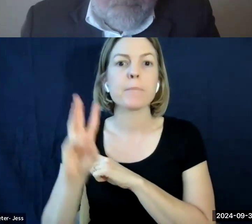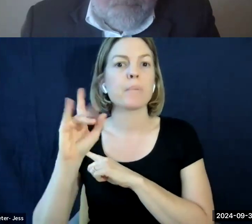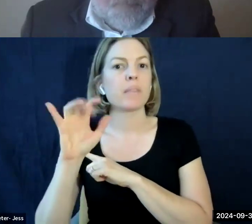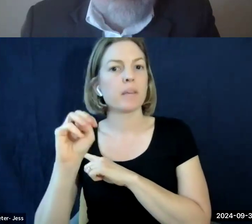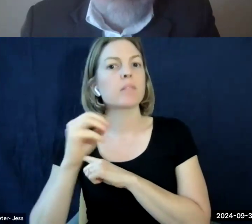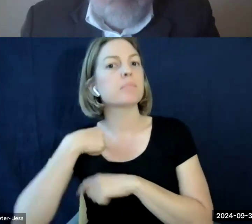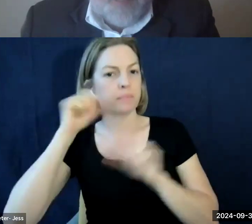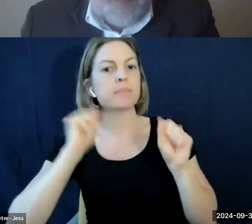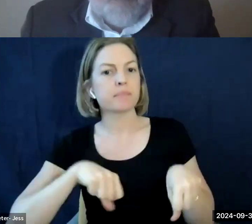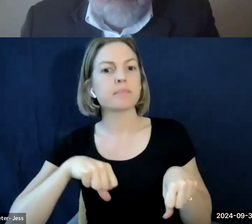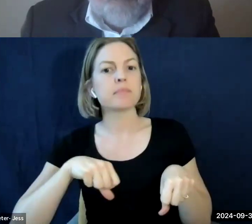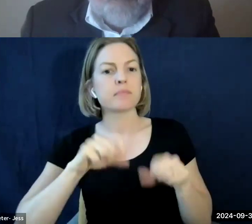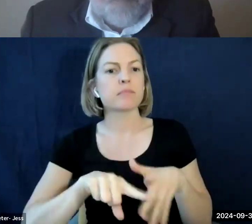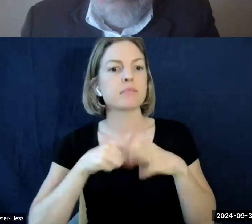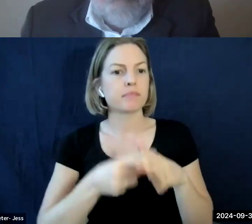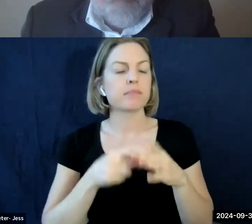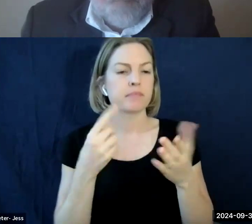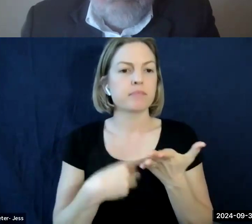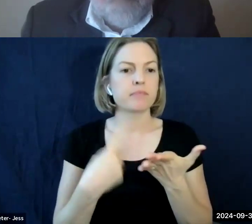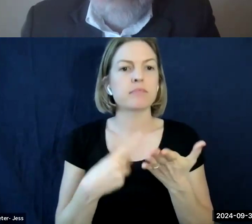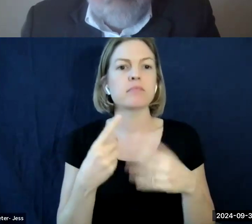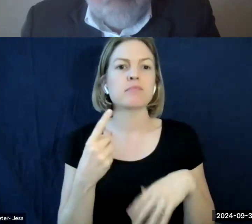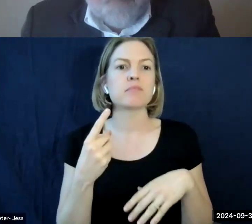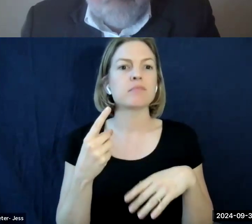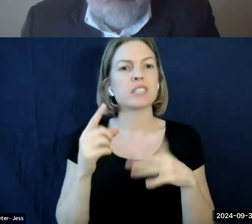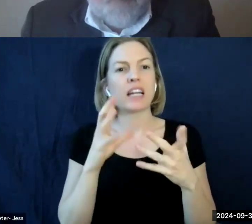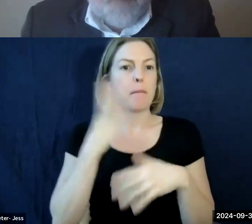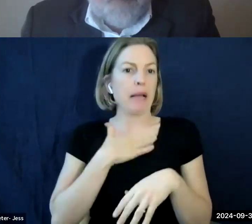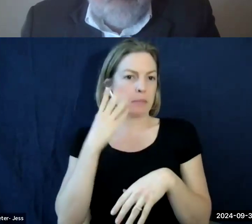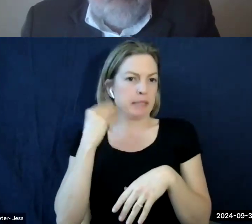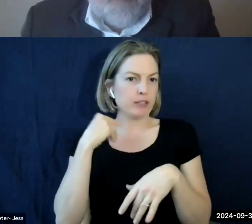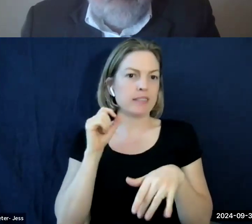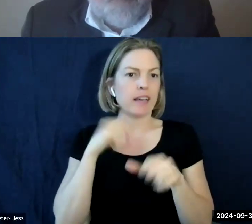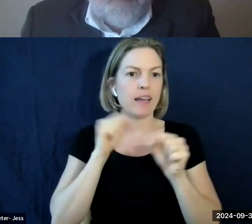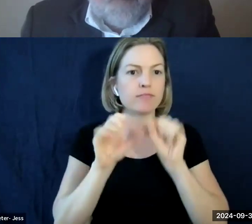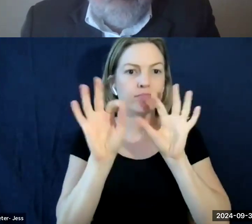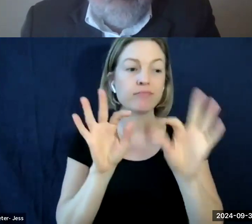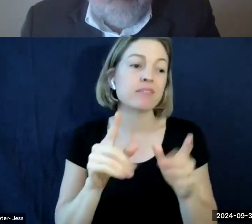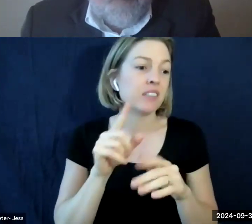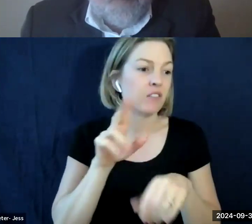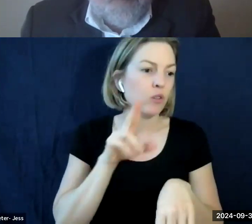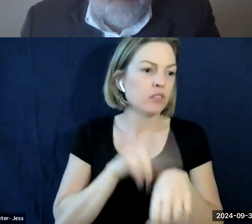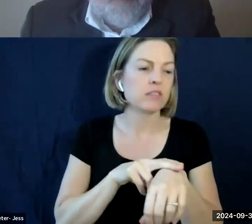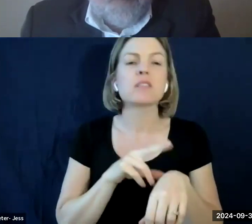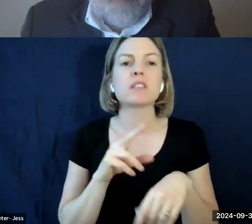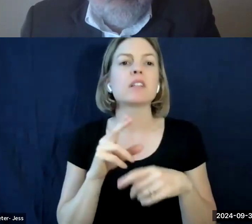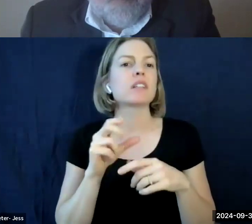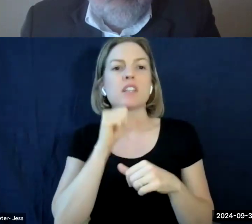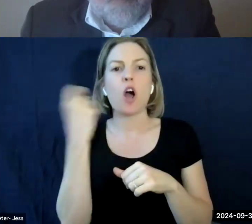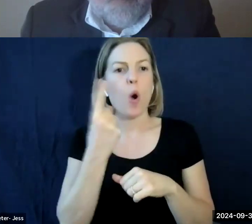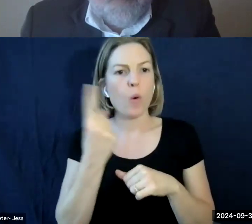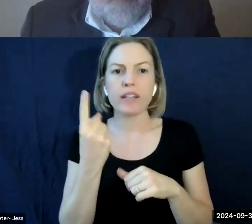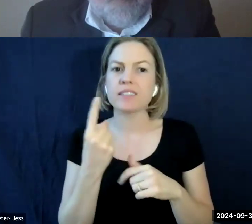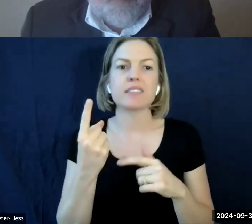I can start, anecdotally. Sure, things don't always go according to Hoyle on these large